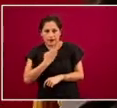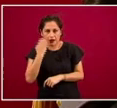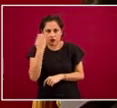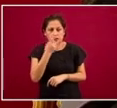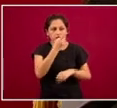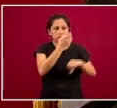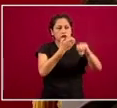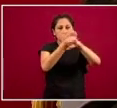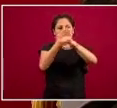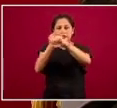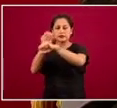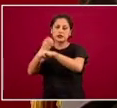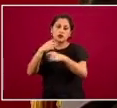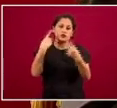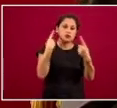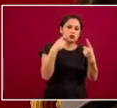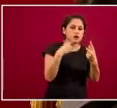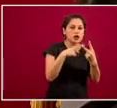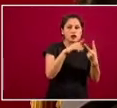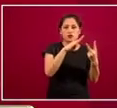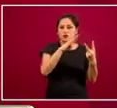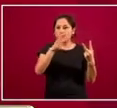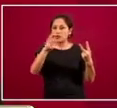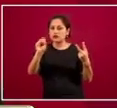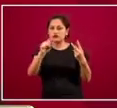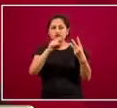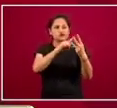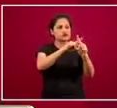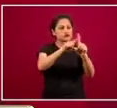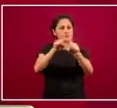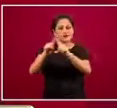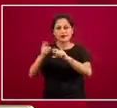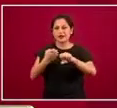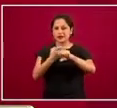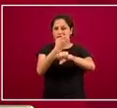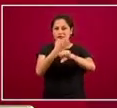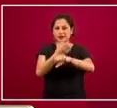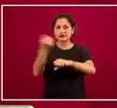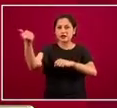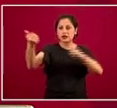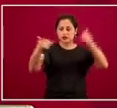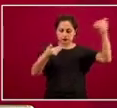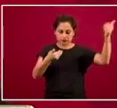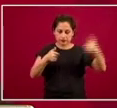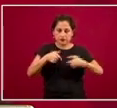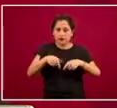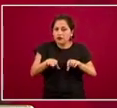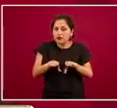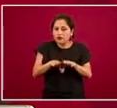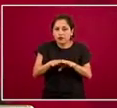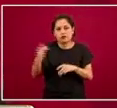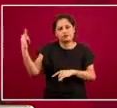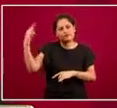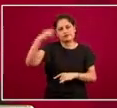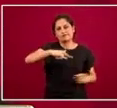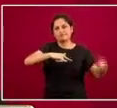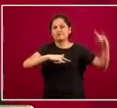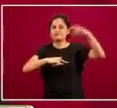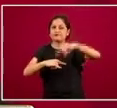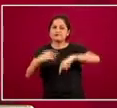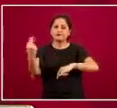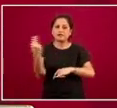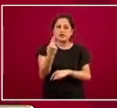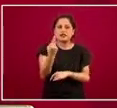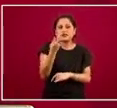experiencing difficulties regarding the airline industry, meaning that we don't have enough flights. In order to